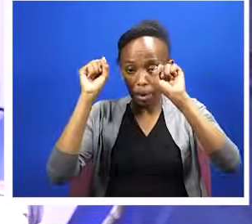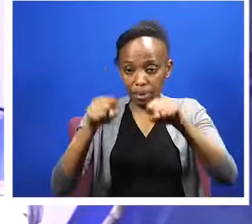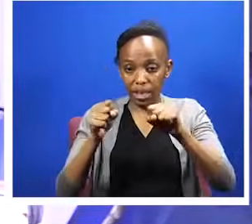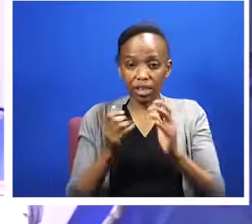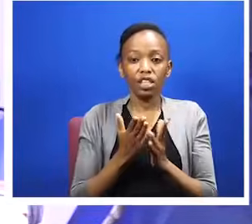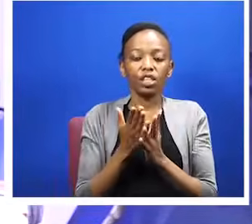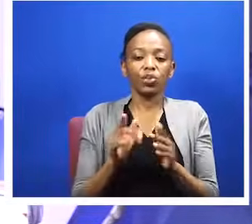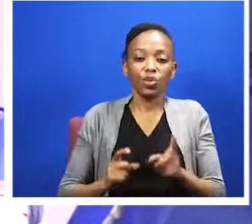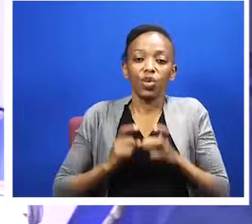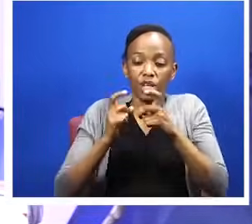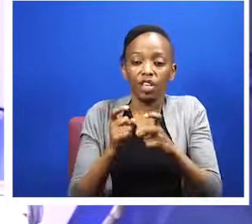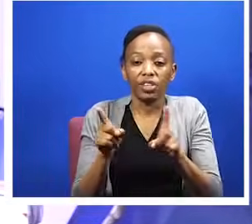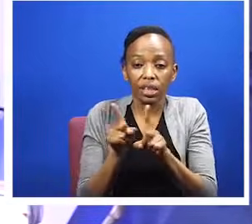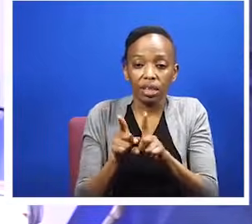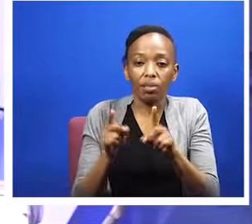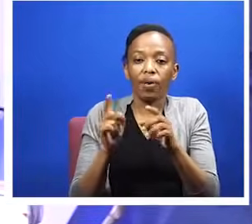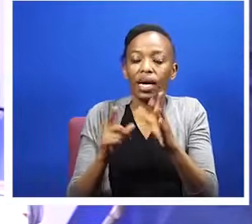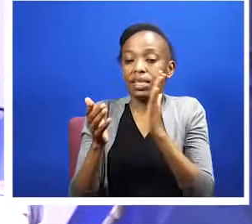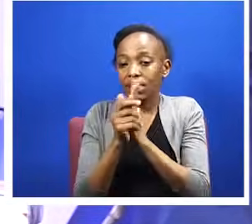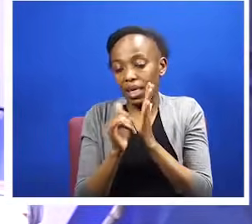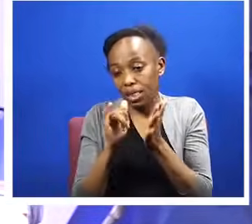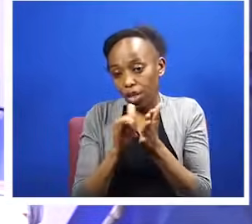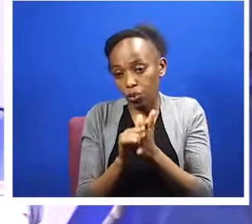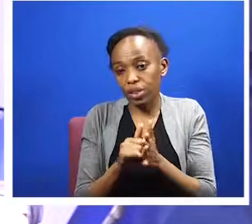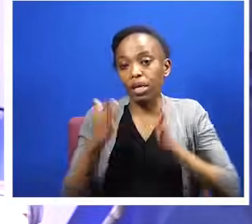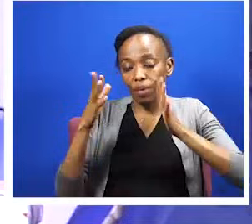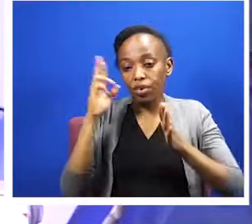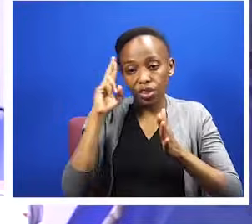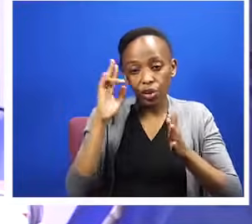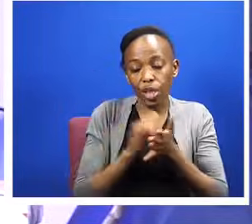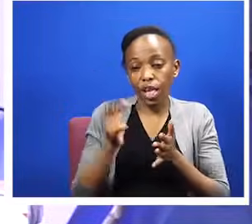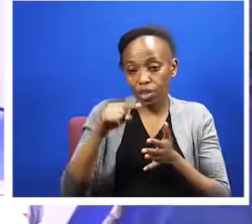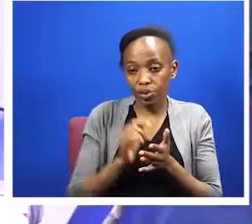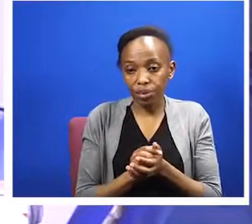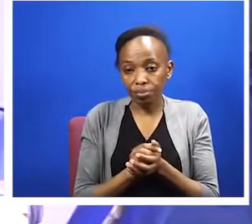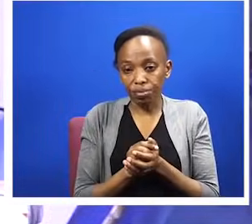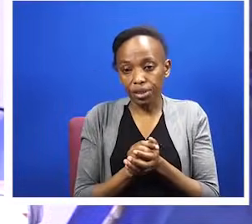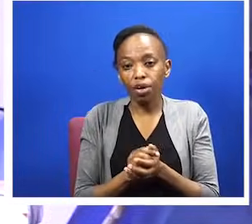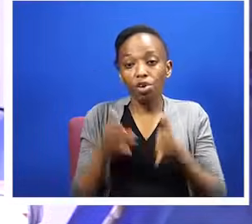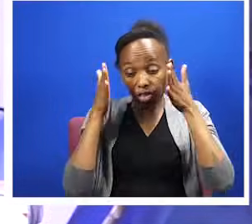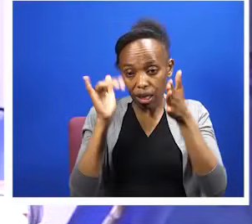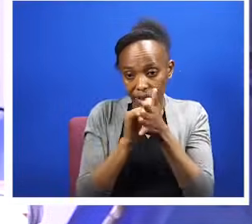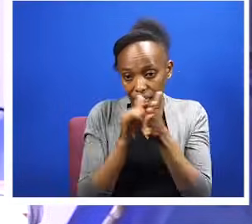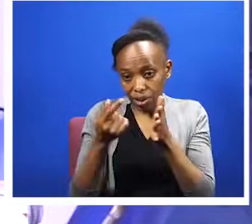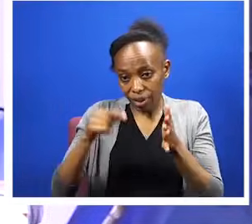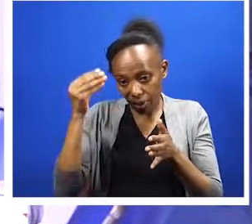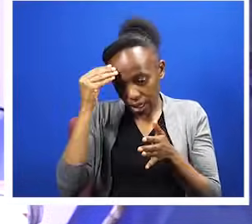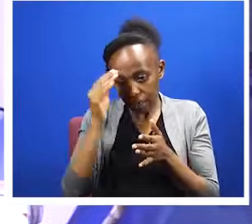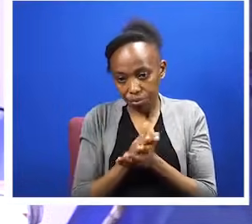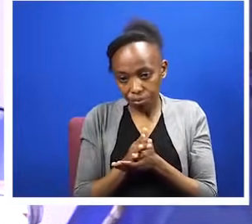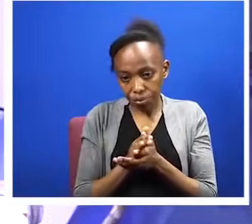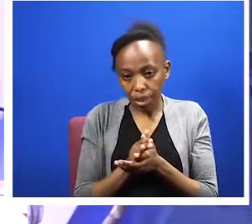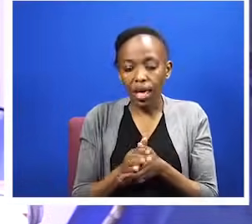through our gifts, and through our talents. That was the main reason that those are the main focus that we were learning in this stage. And